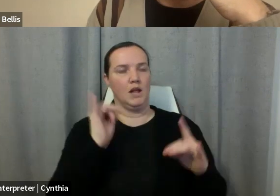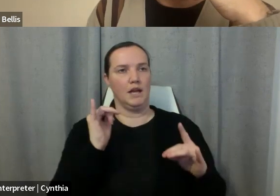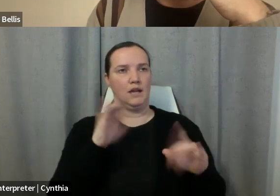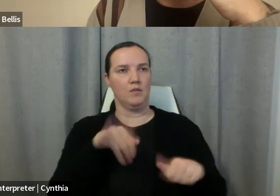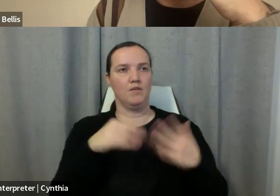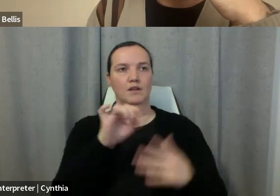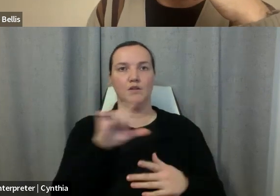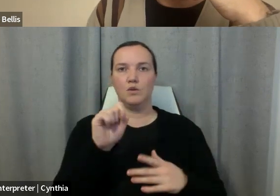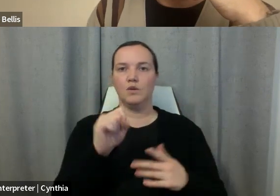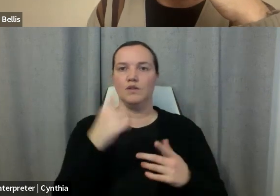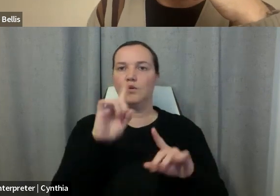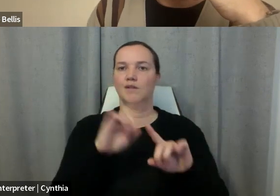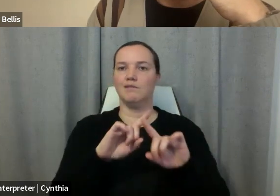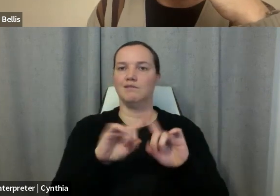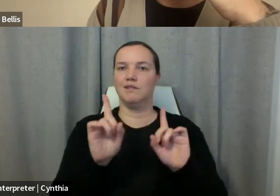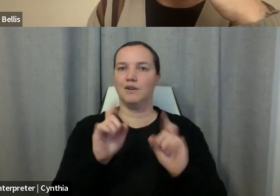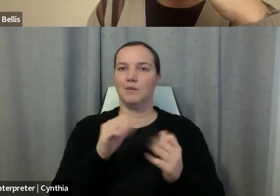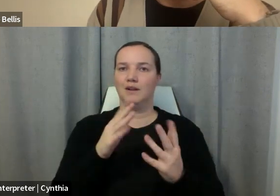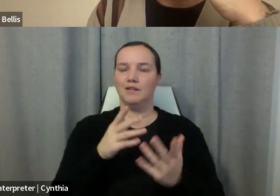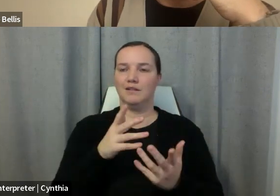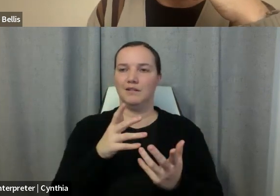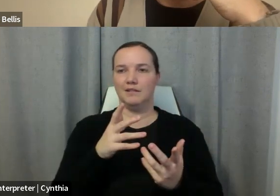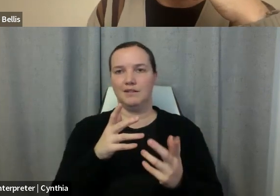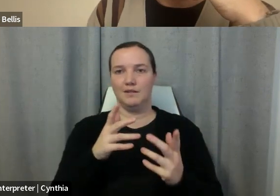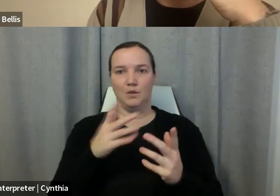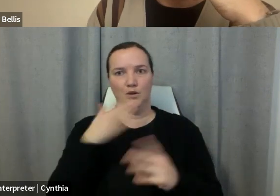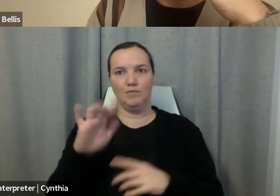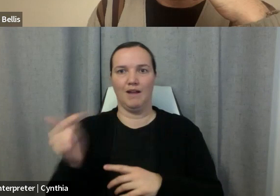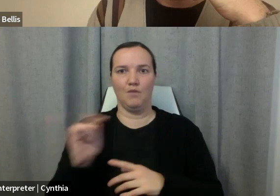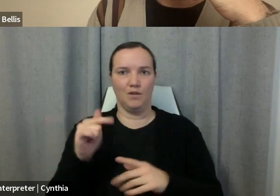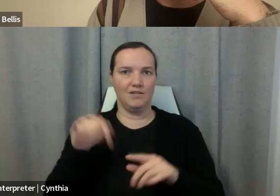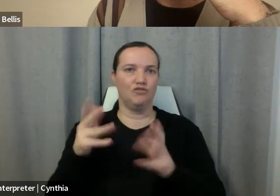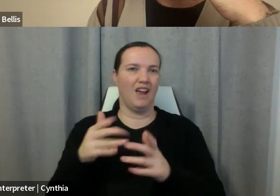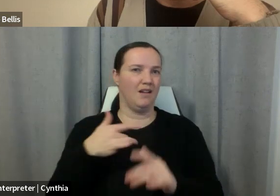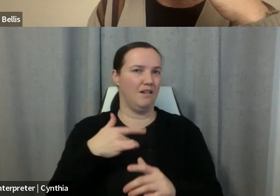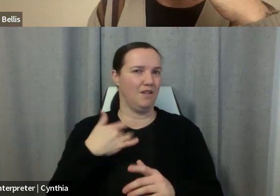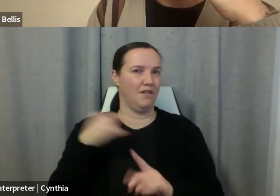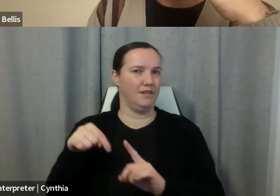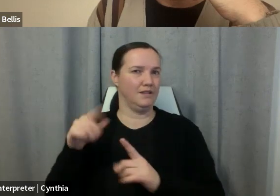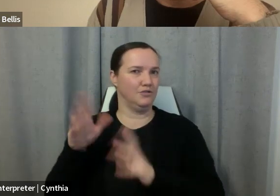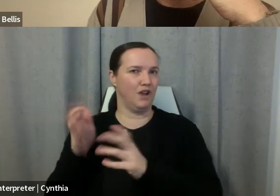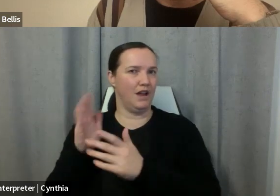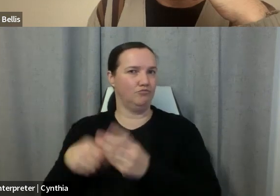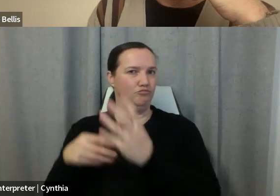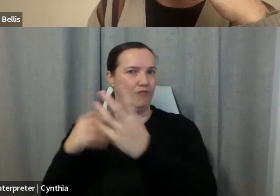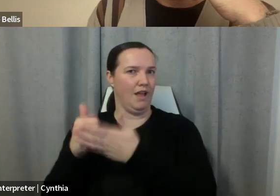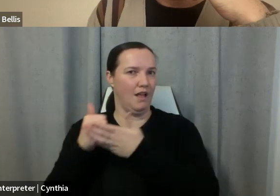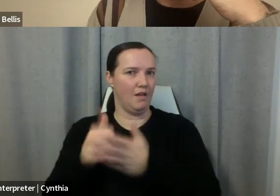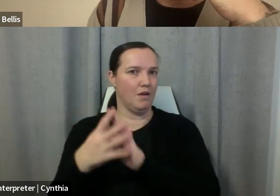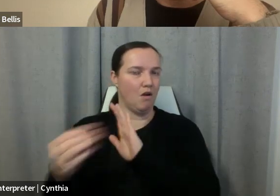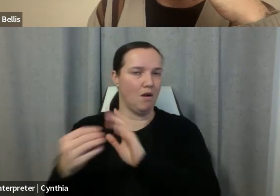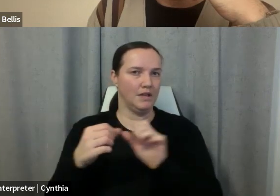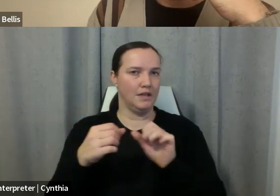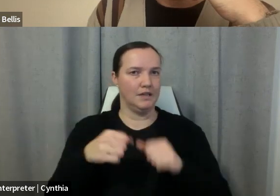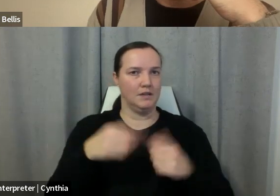of approaching things. So really good back and forth in the chat, but it made me think it'd be helpful to copy some of this chat as some things that people could actually